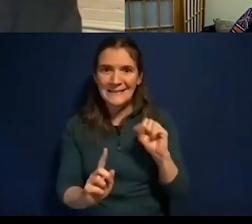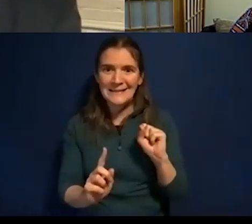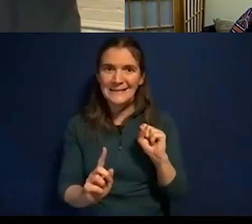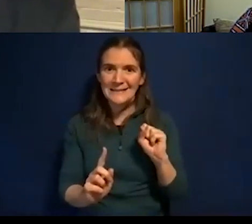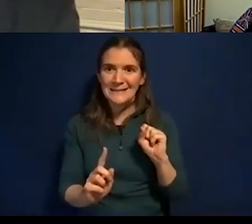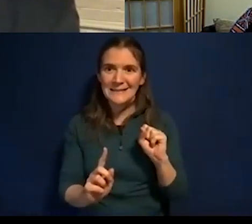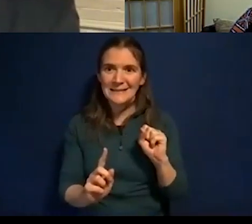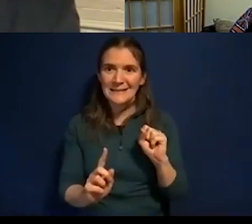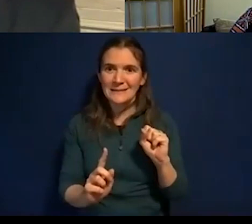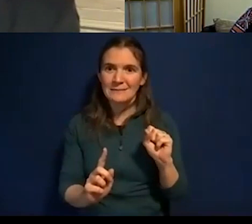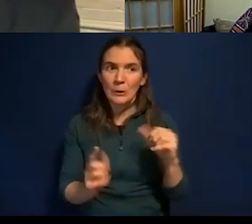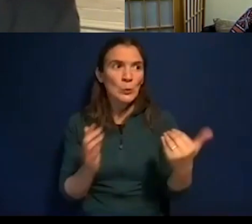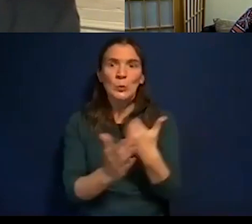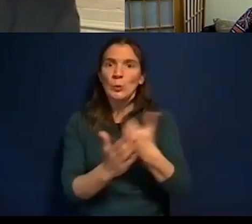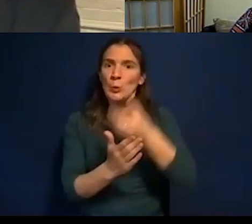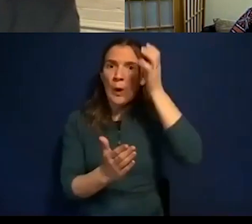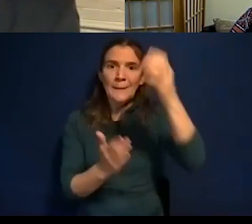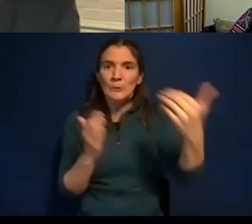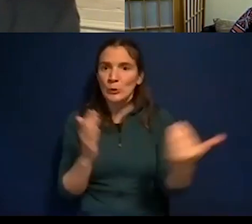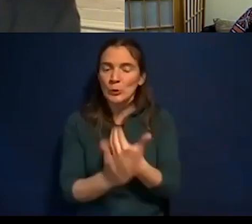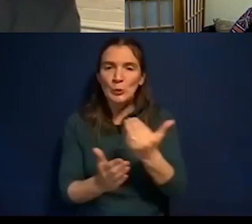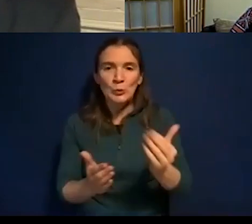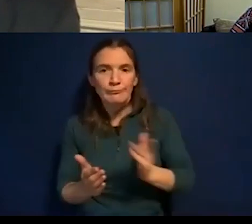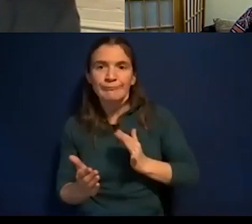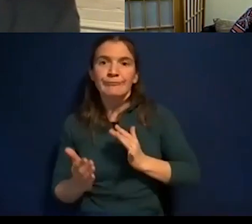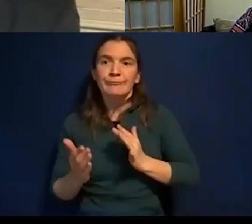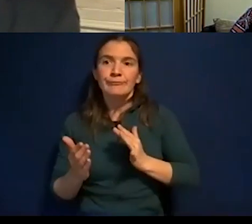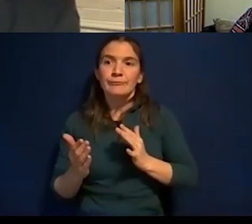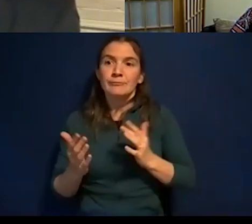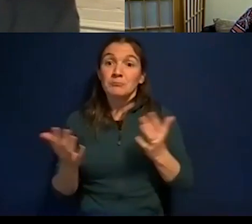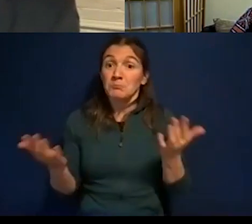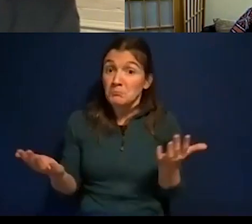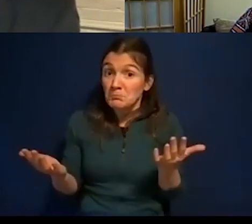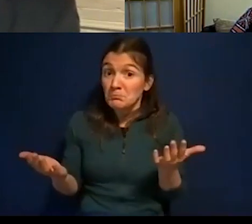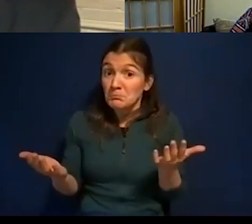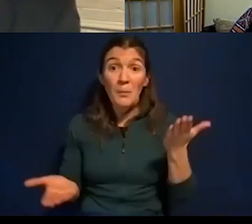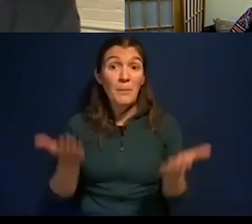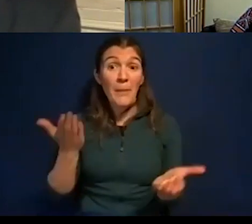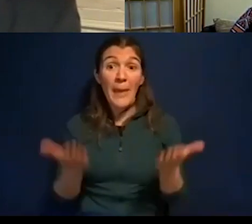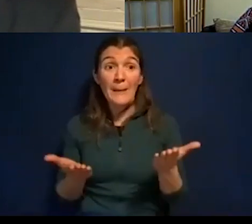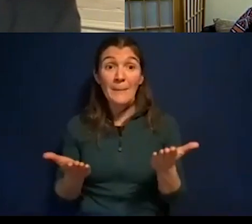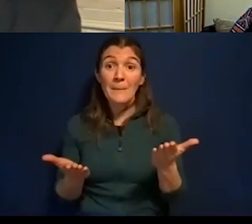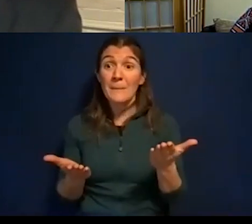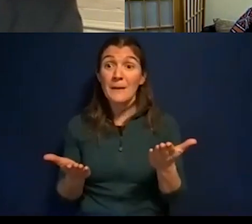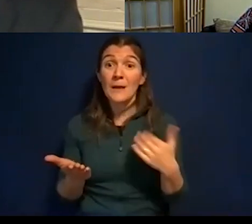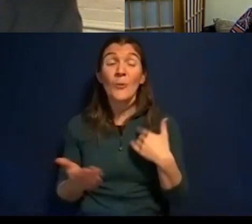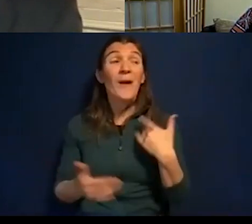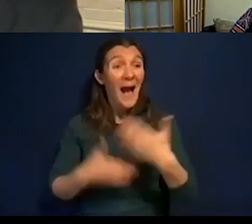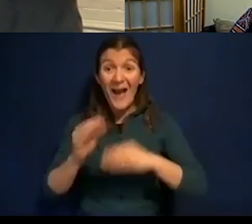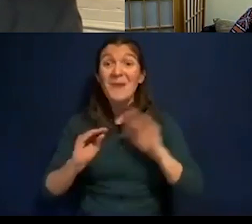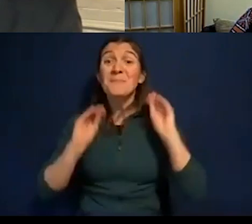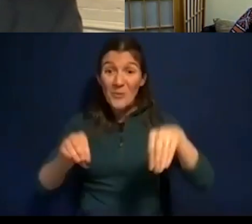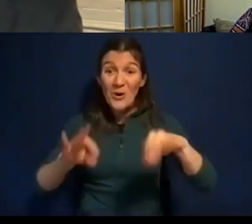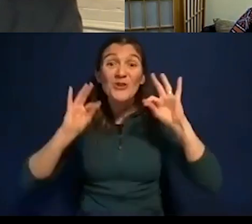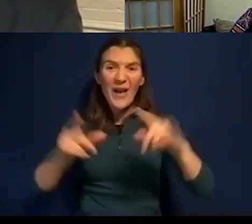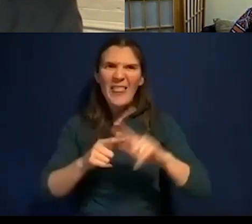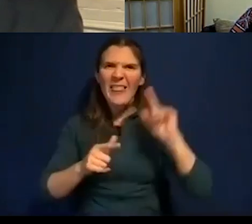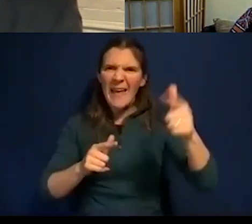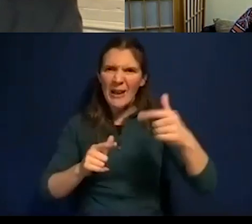a novel idea. You know, there may be some unforeseen things